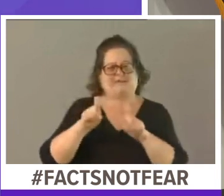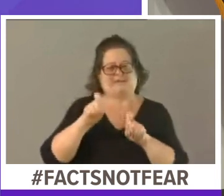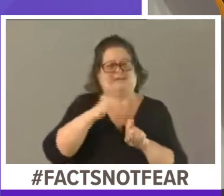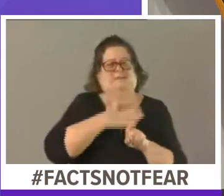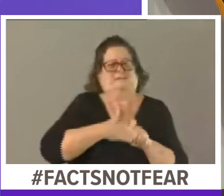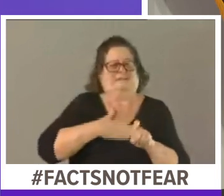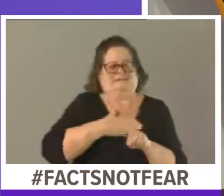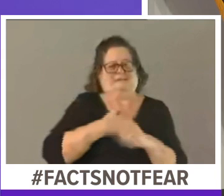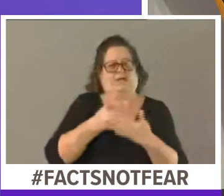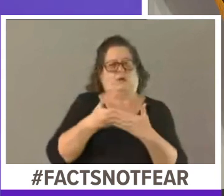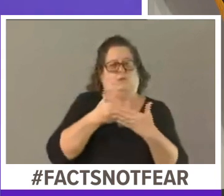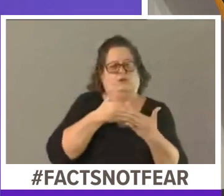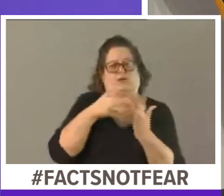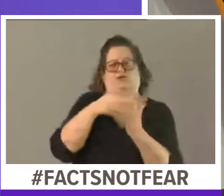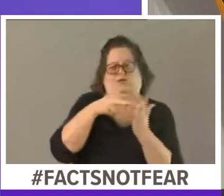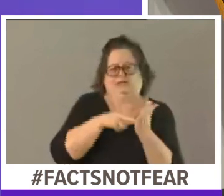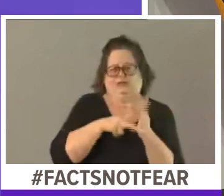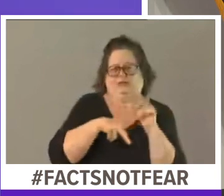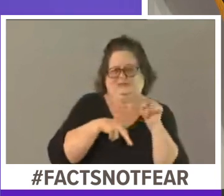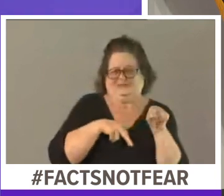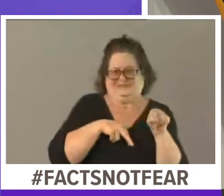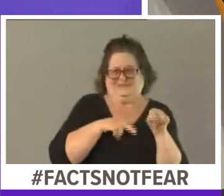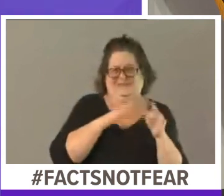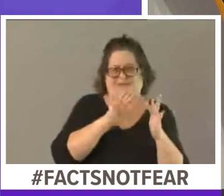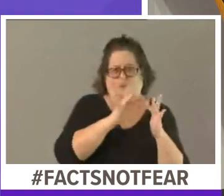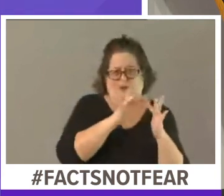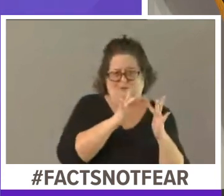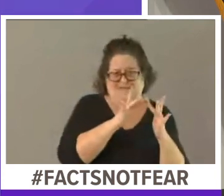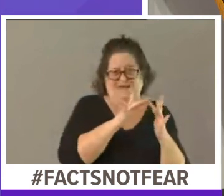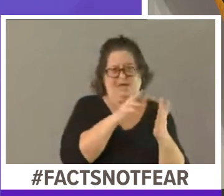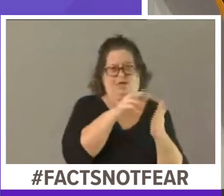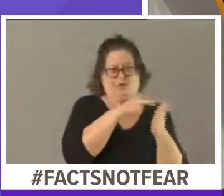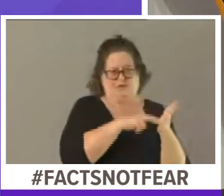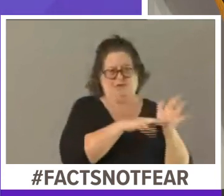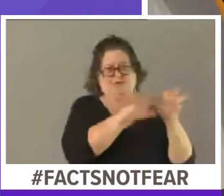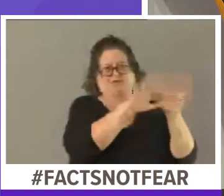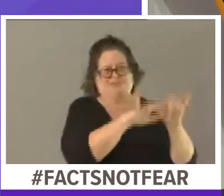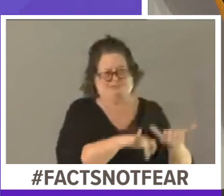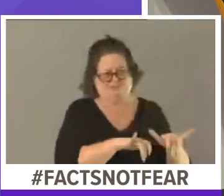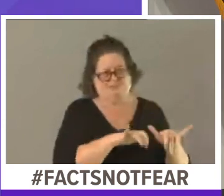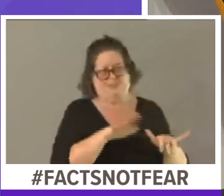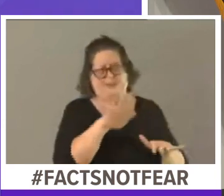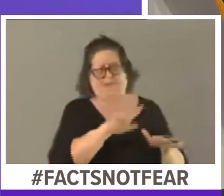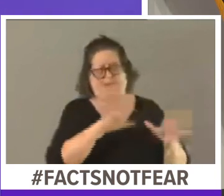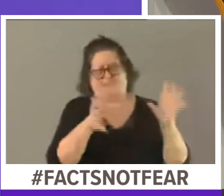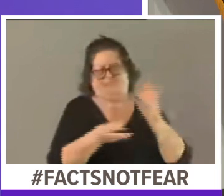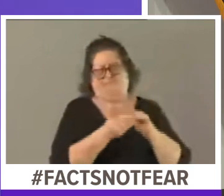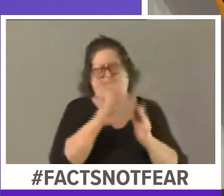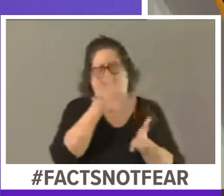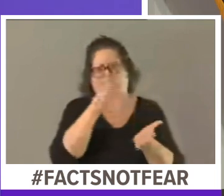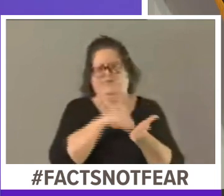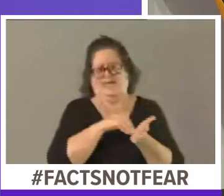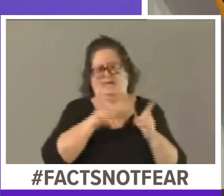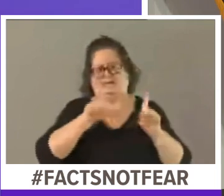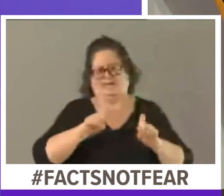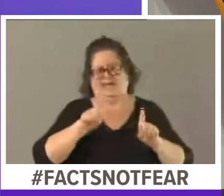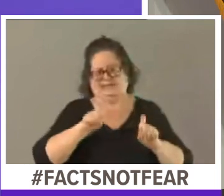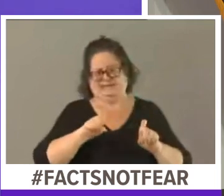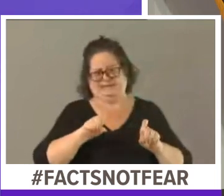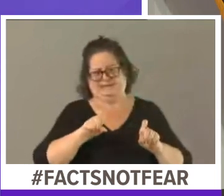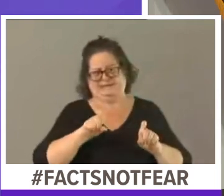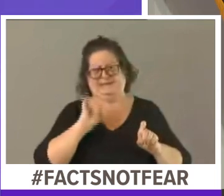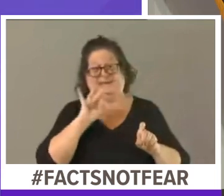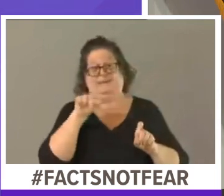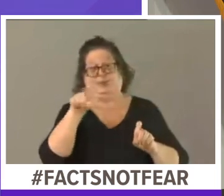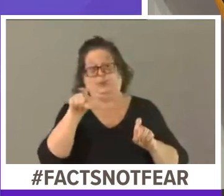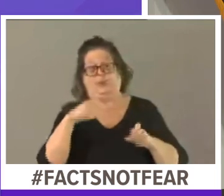at each of the two sites for a total of 5,000. When you arrive in your vehicle, you'll probably see Phoenix public safety